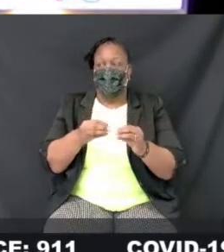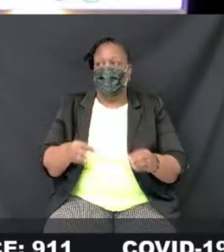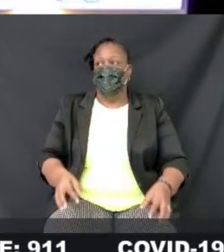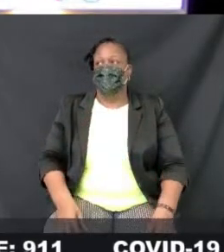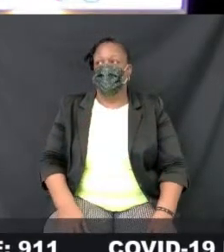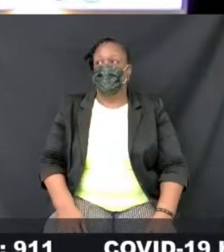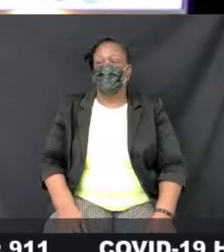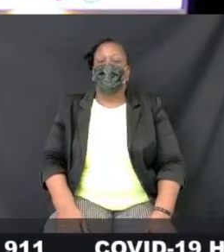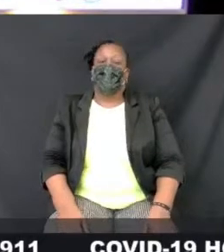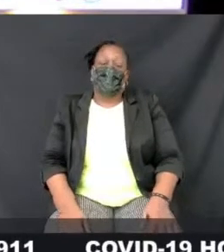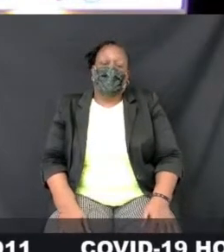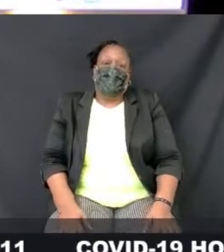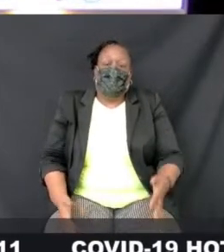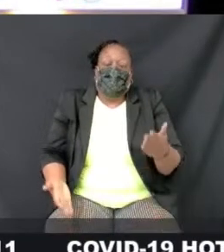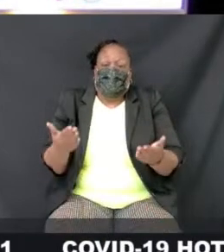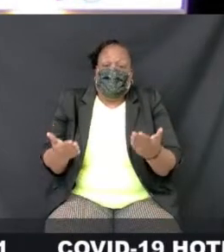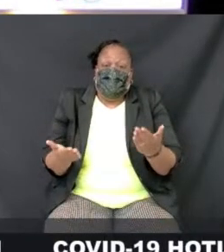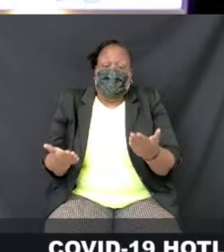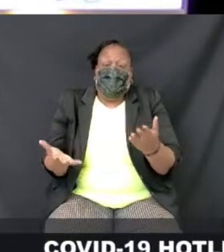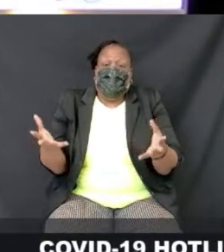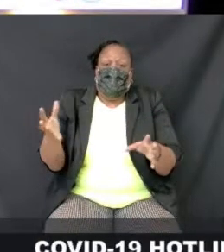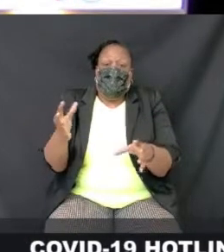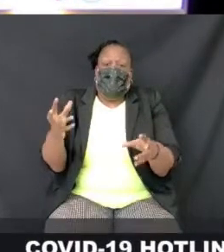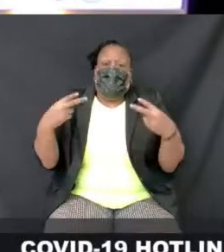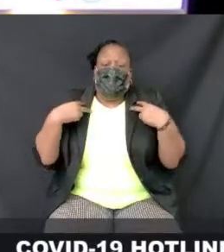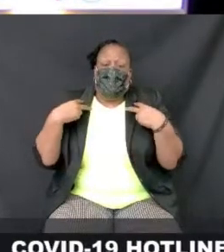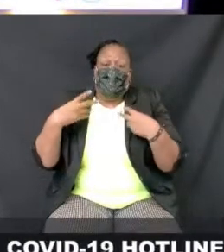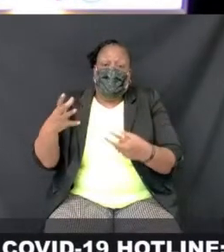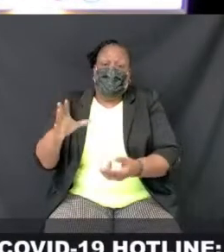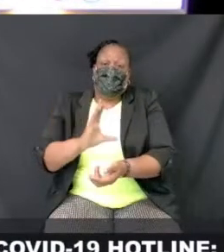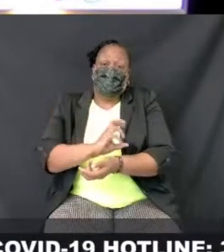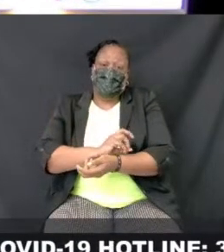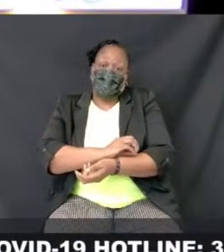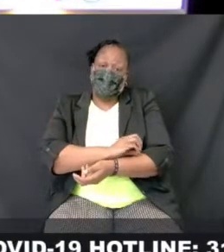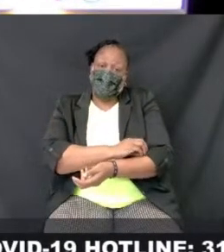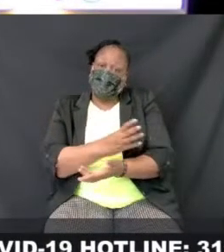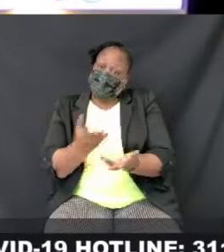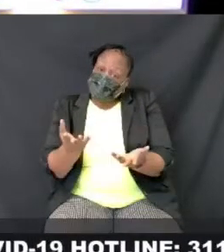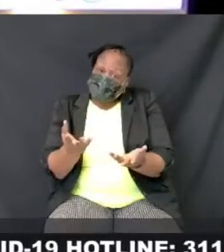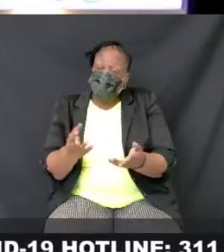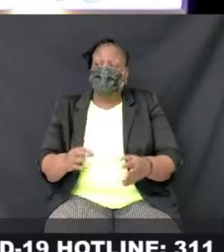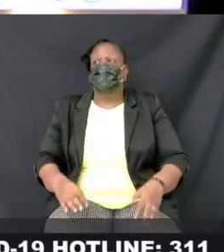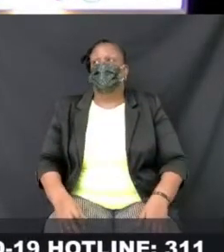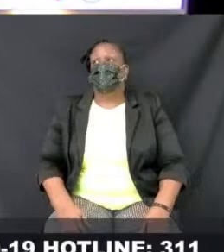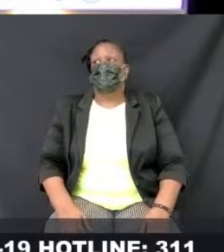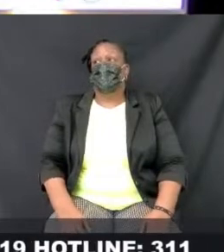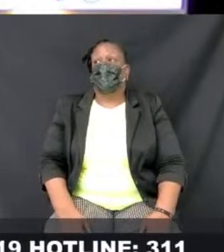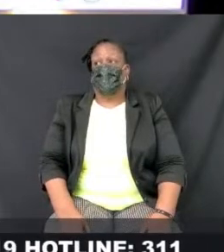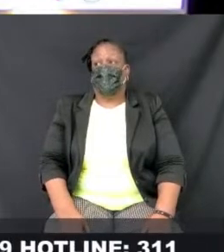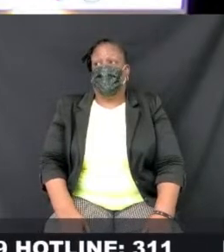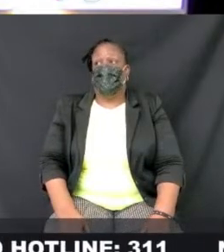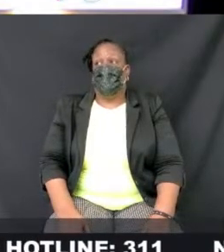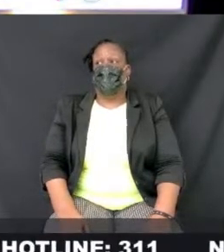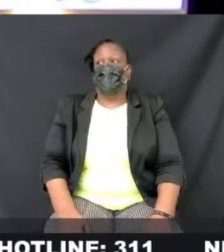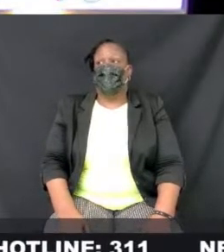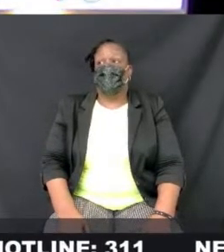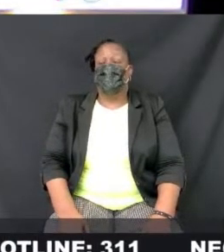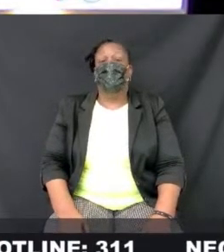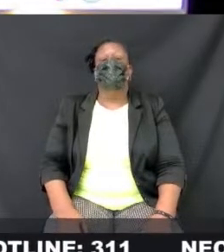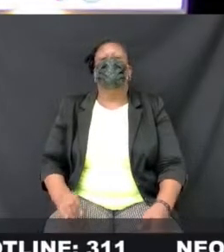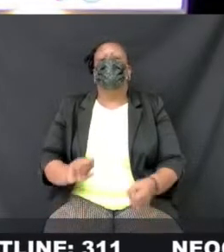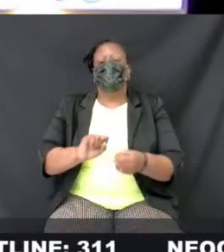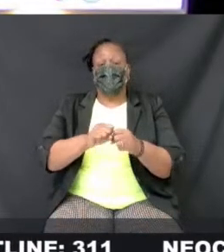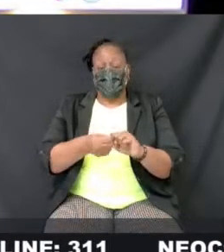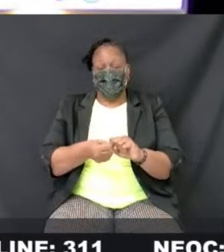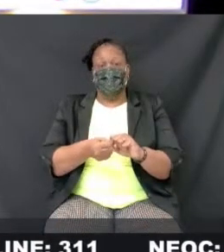receiving chemotherapy. And so these persons would have needed 3 shots initially instead of 2 to get to where you are with